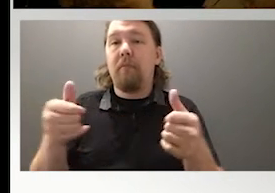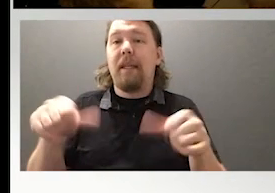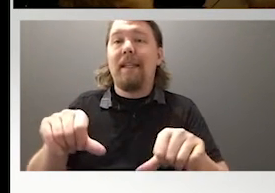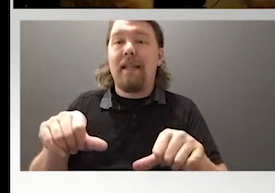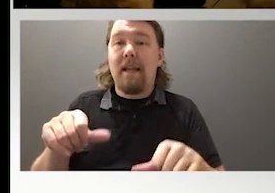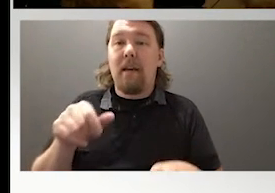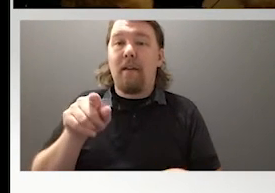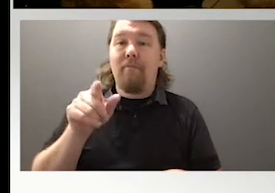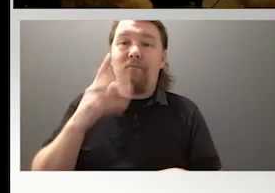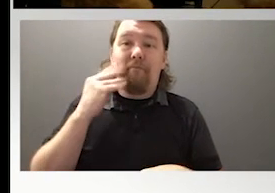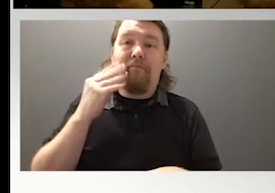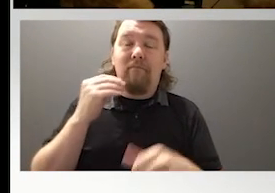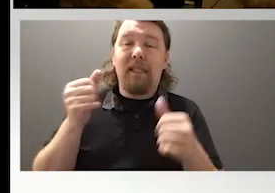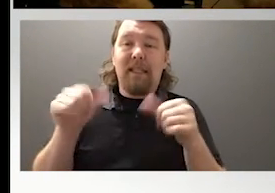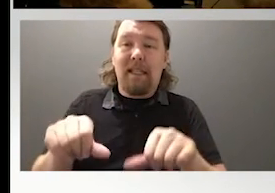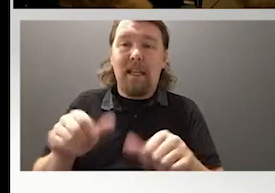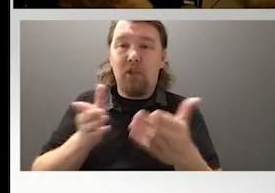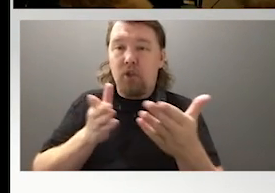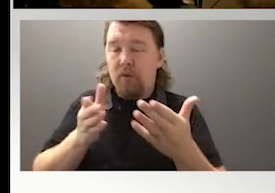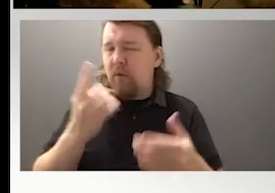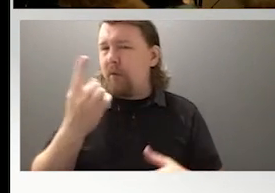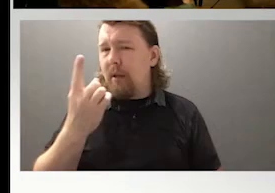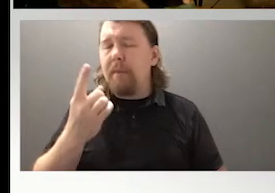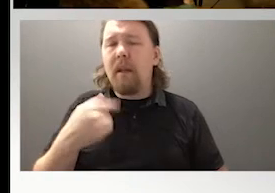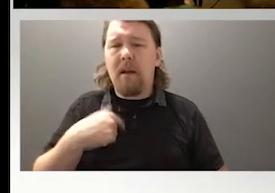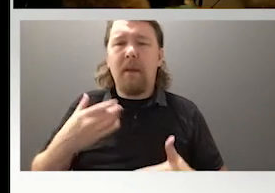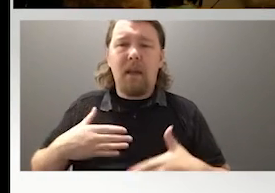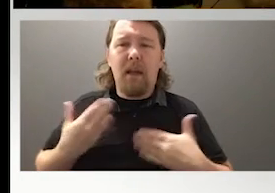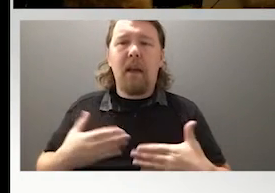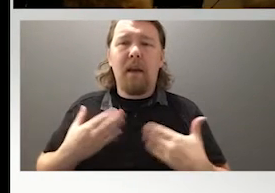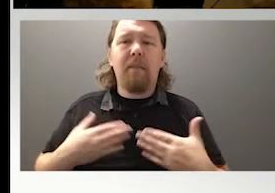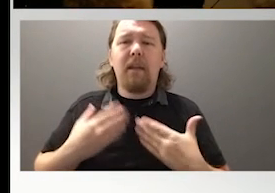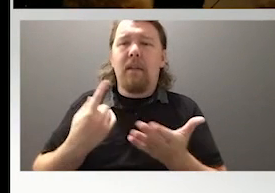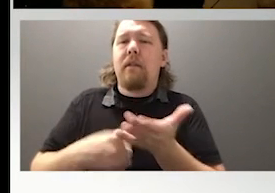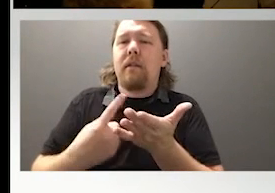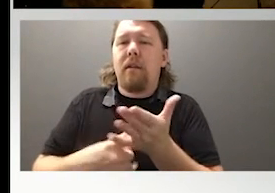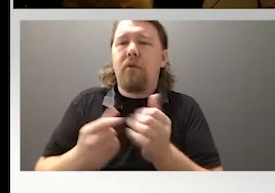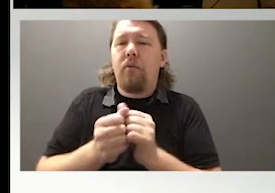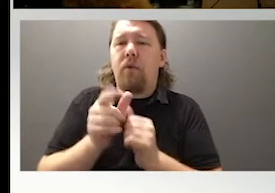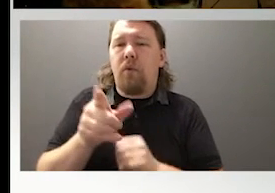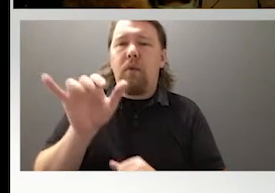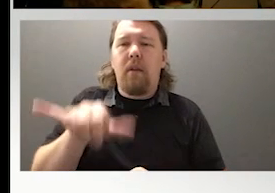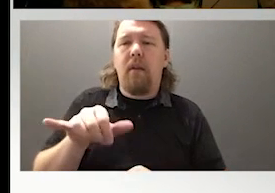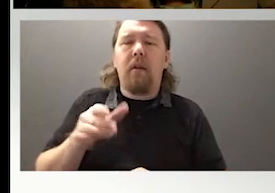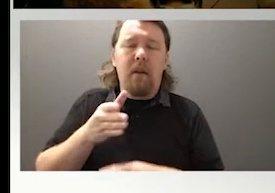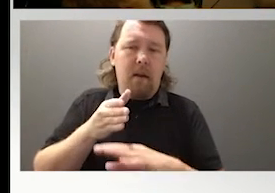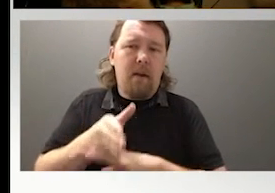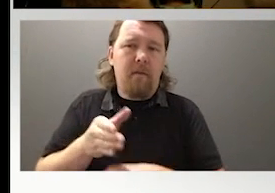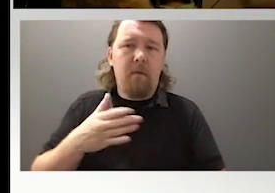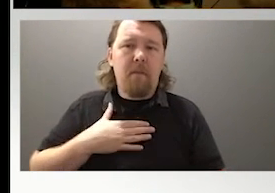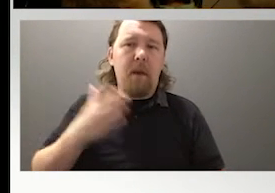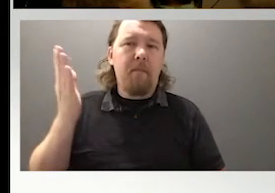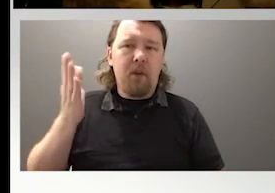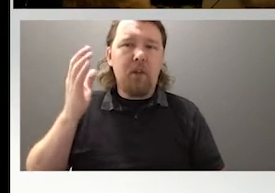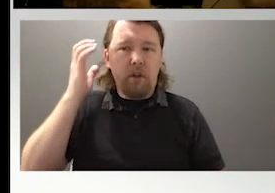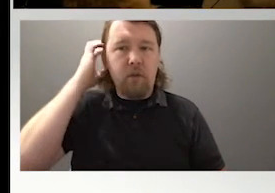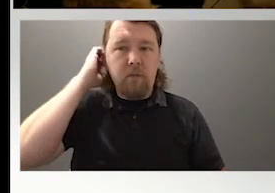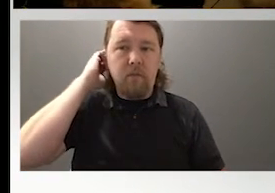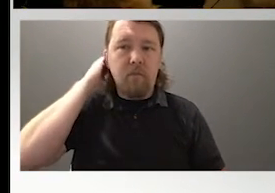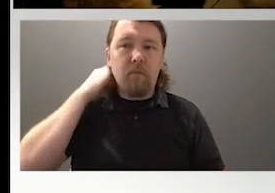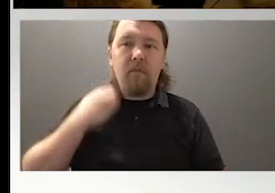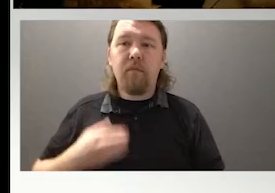or something of that nature, I'll be happy to discuss it with you after the presentation, if that's